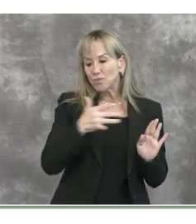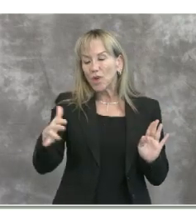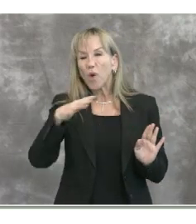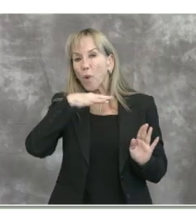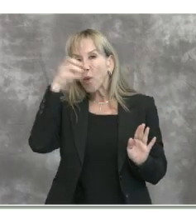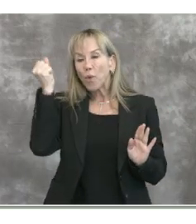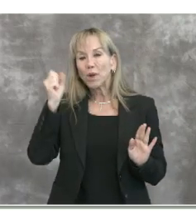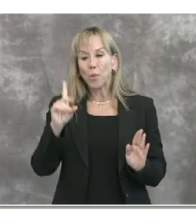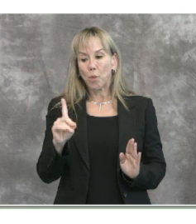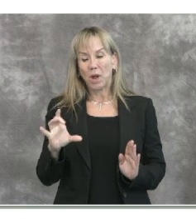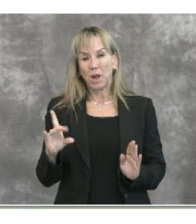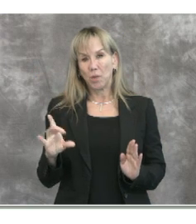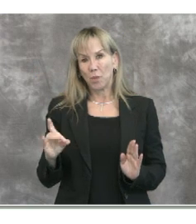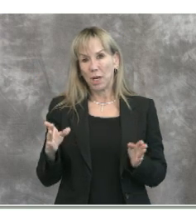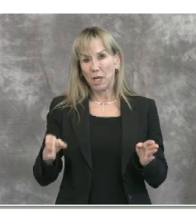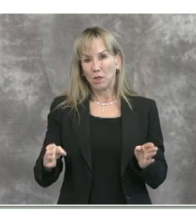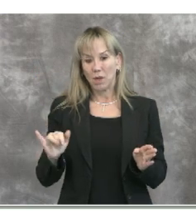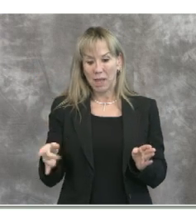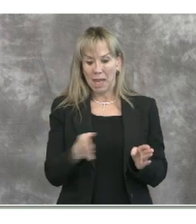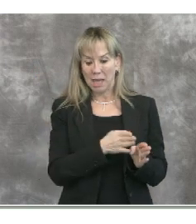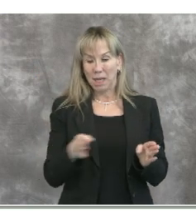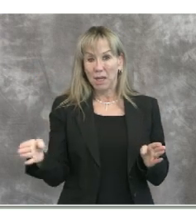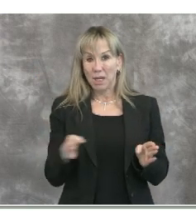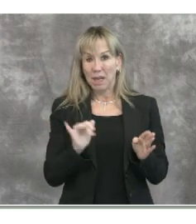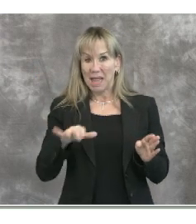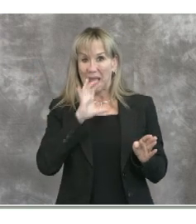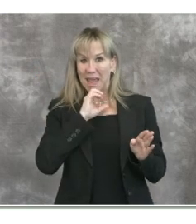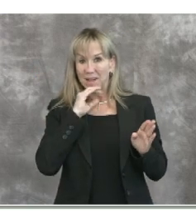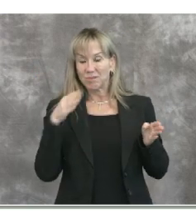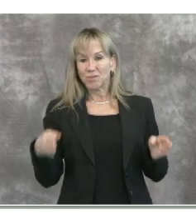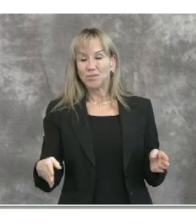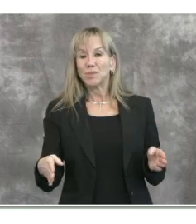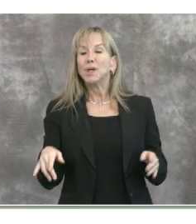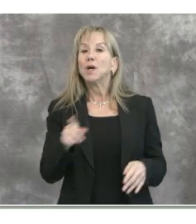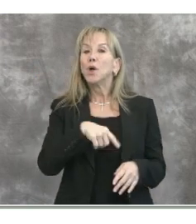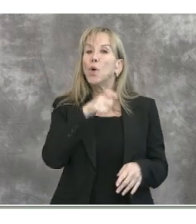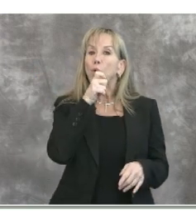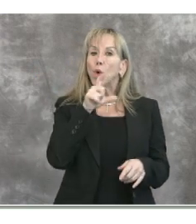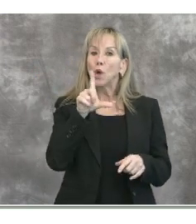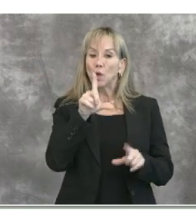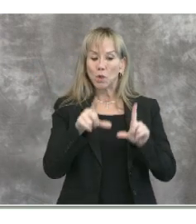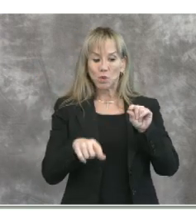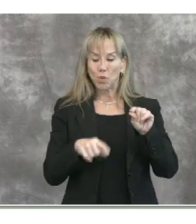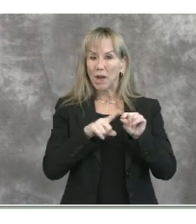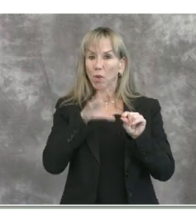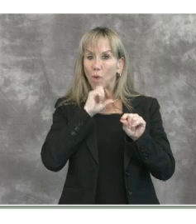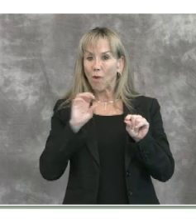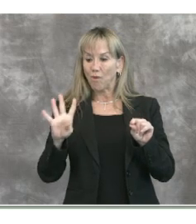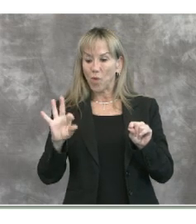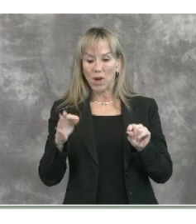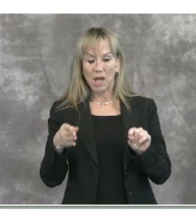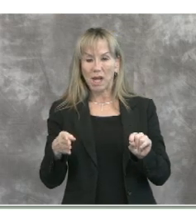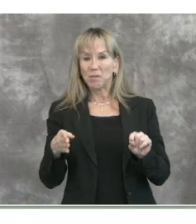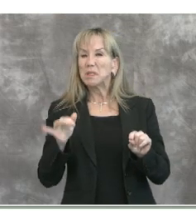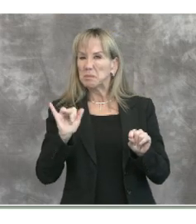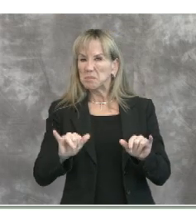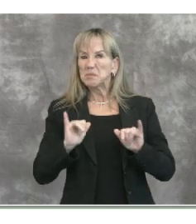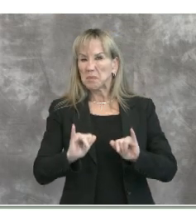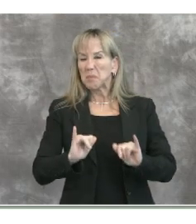100 years of age. The population of individuals 20 to 49 years of age has remained constant,